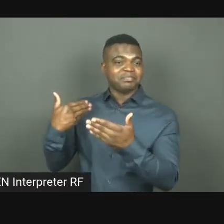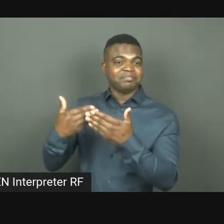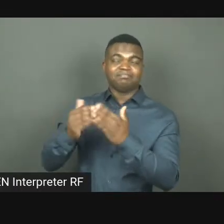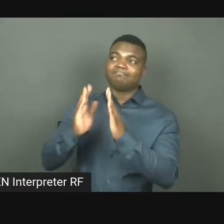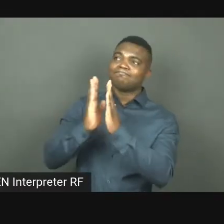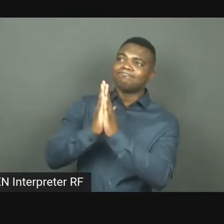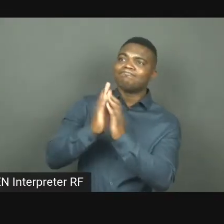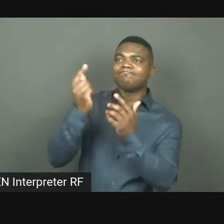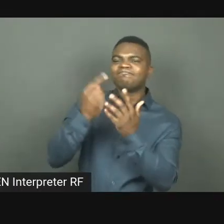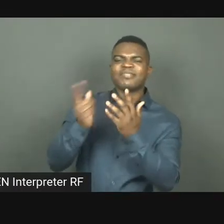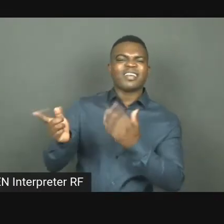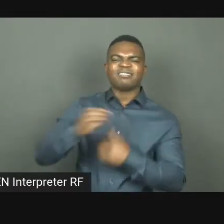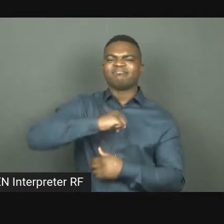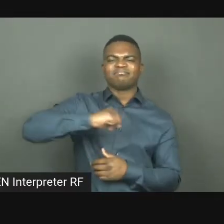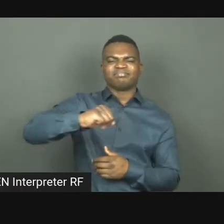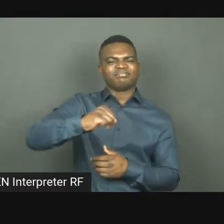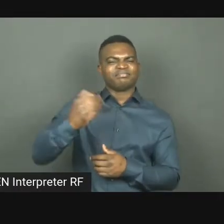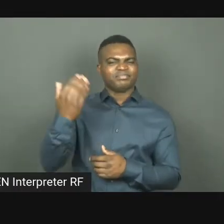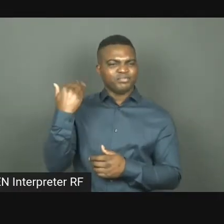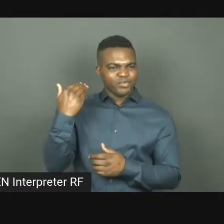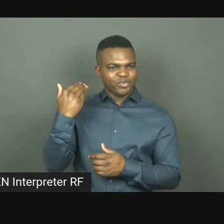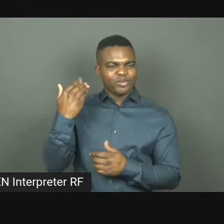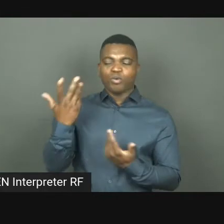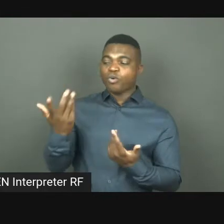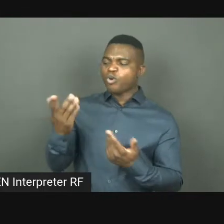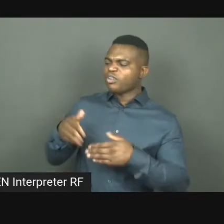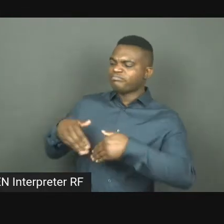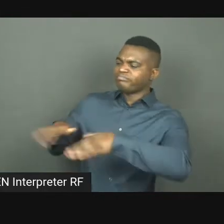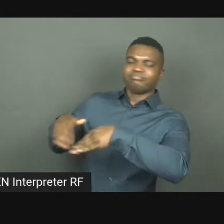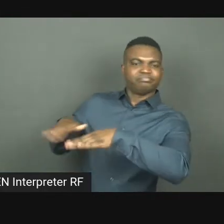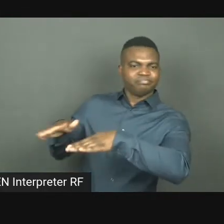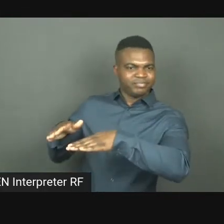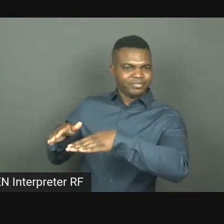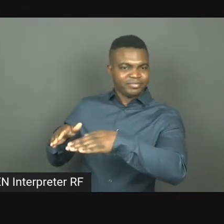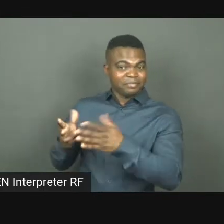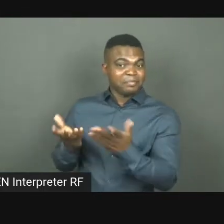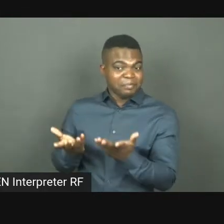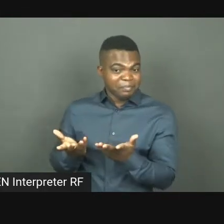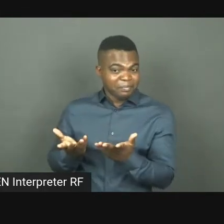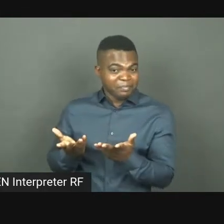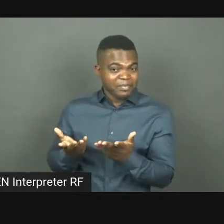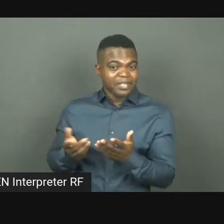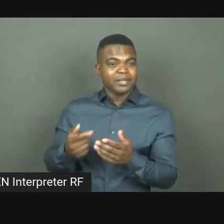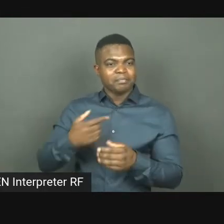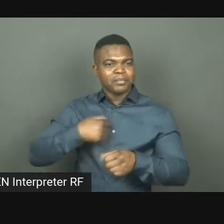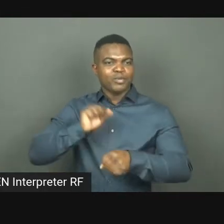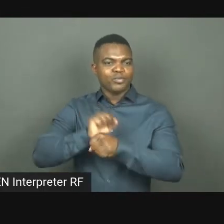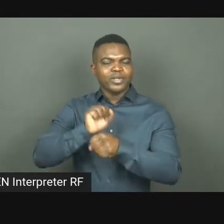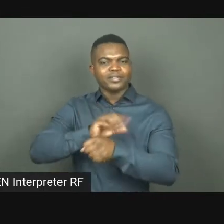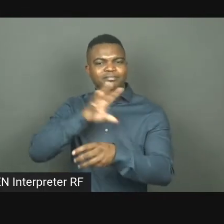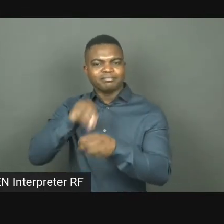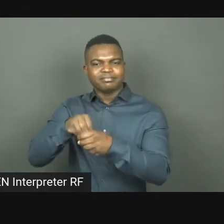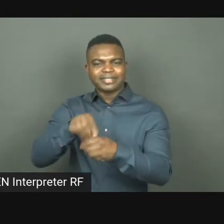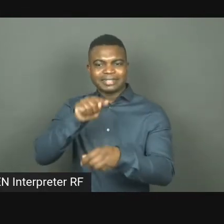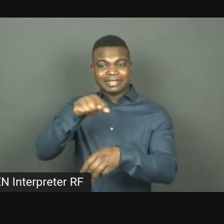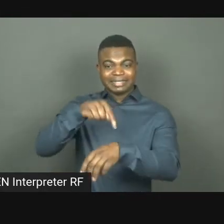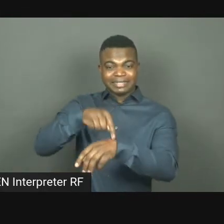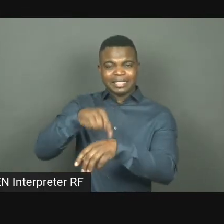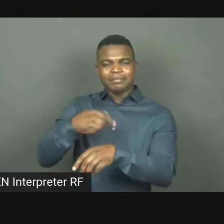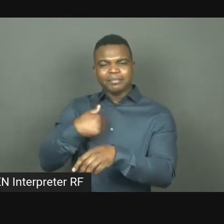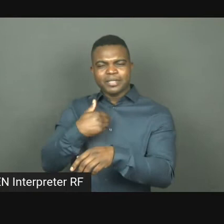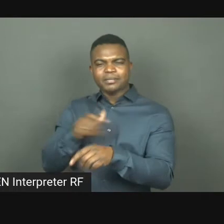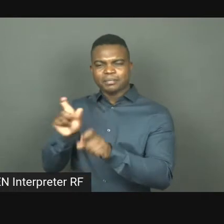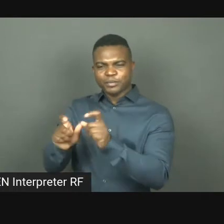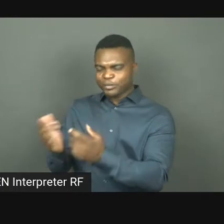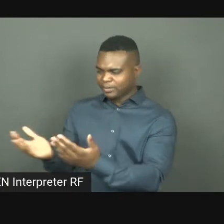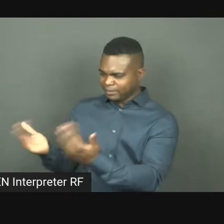advocacy movement as it seeks to continue to live out and to grow more fully into the phrase and the commitment,